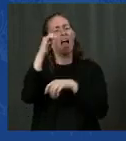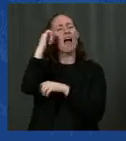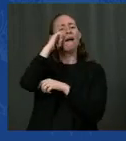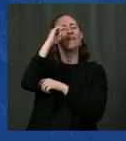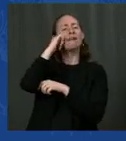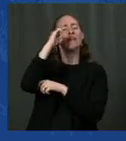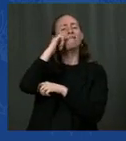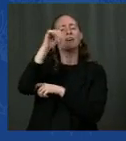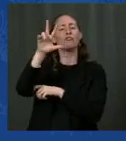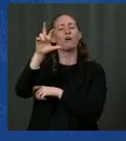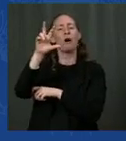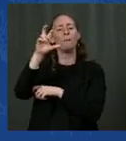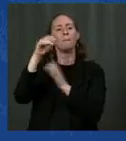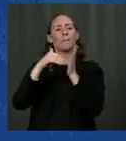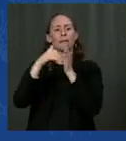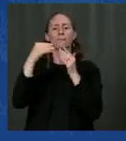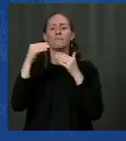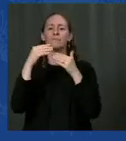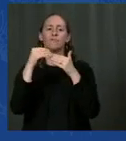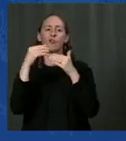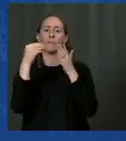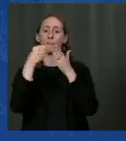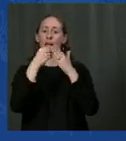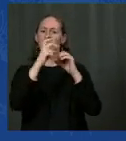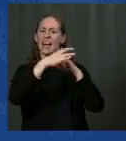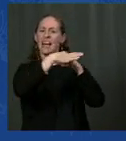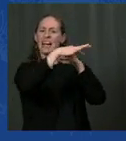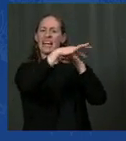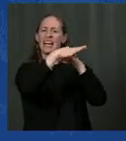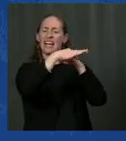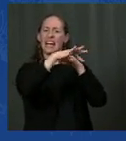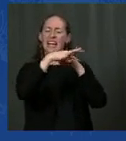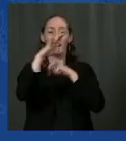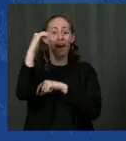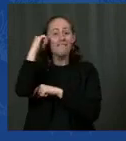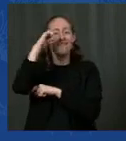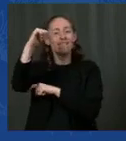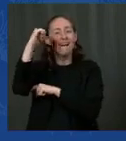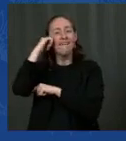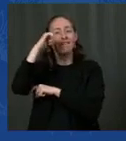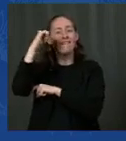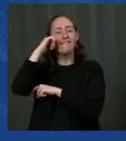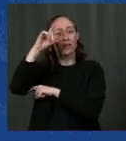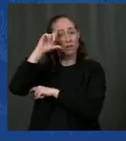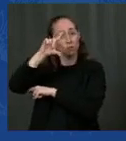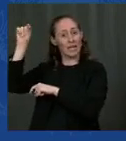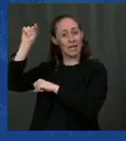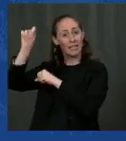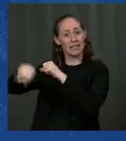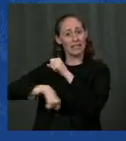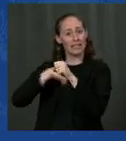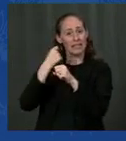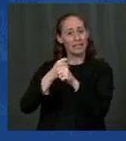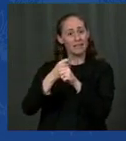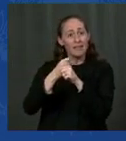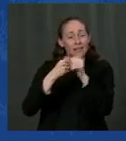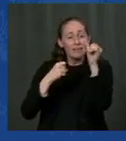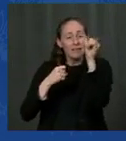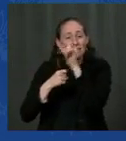number of 1 trillion, as many say, that's still $150 million a day for 2